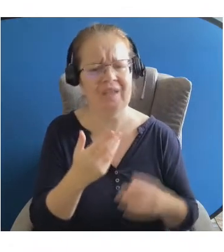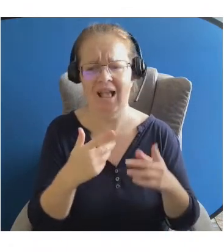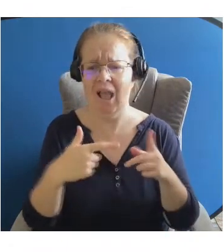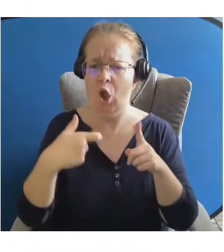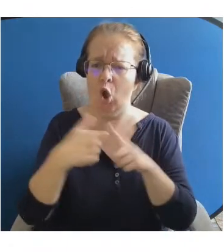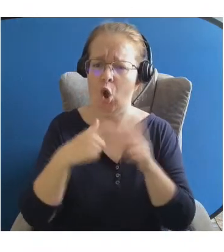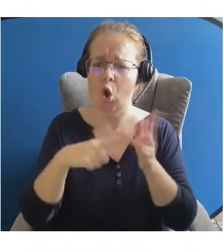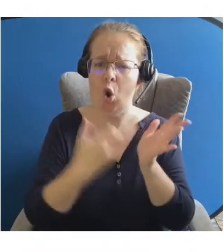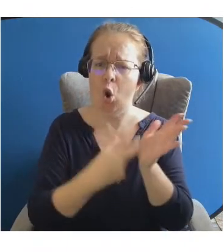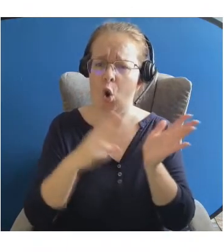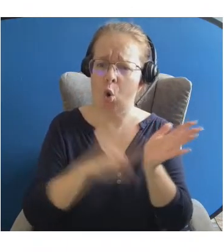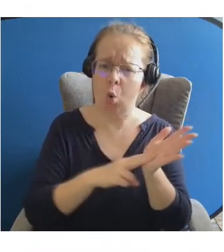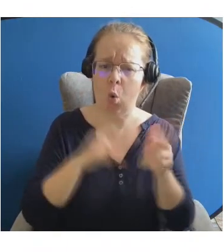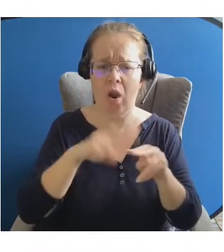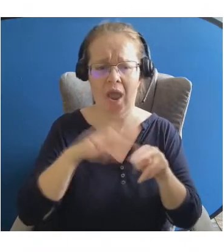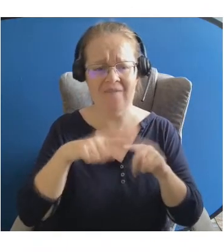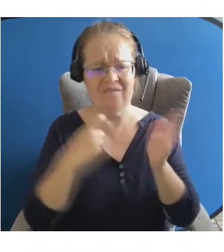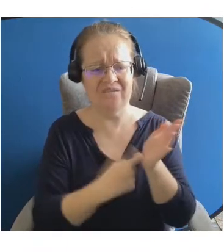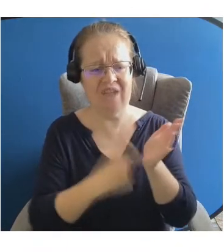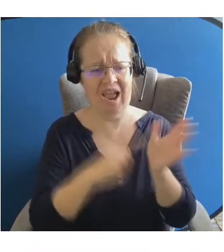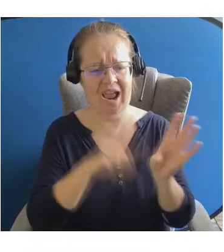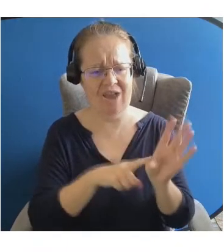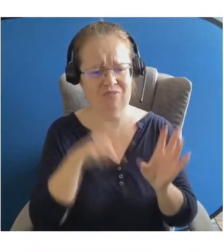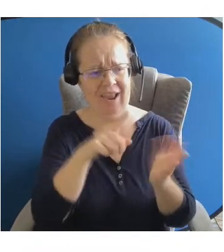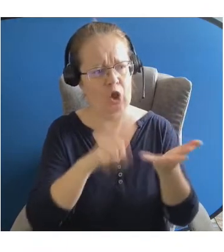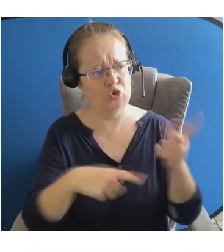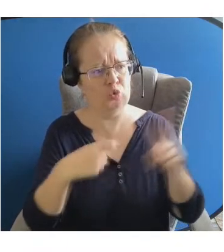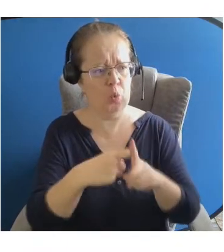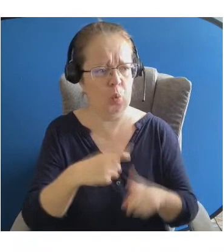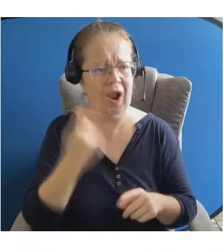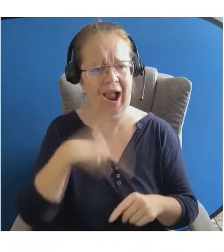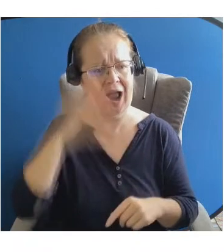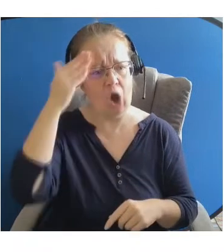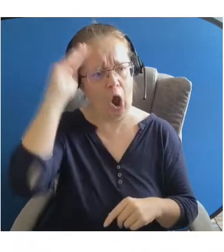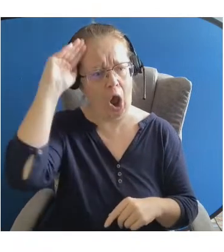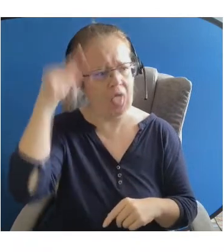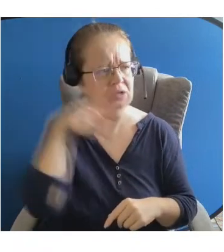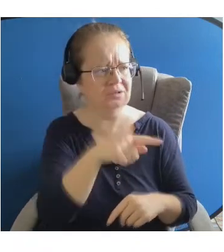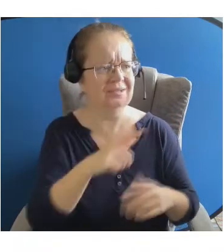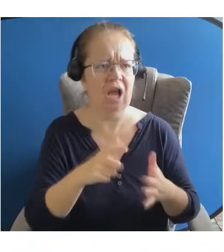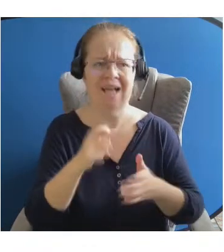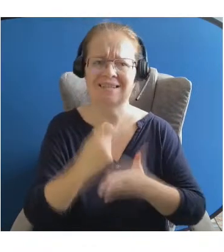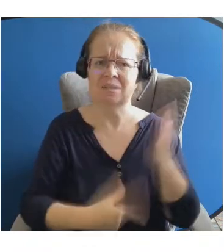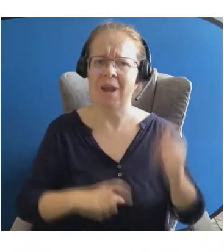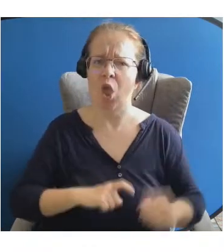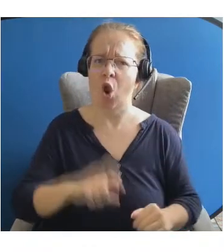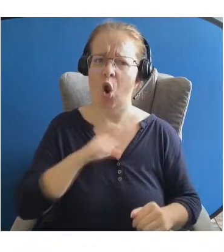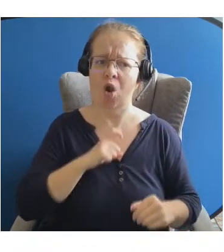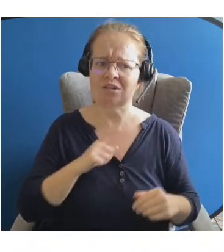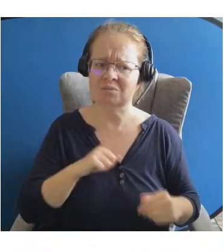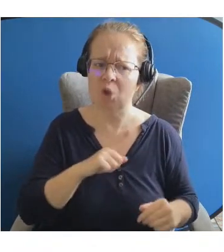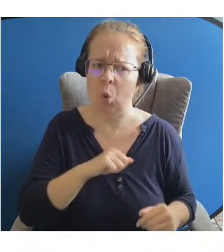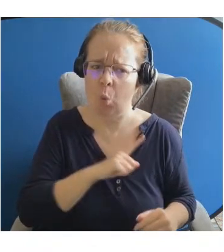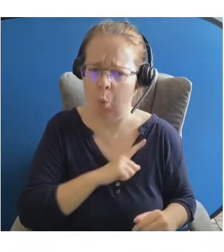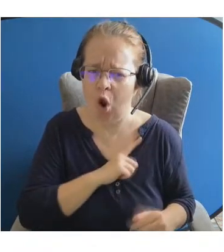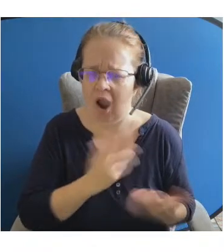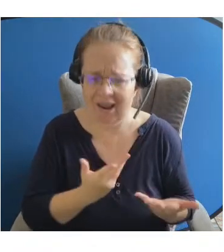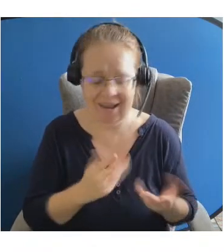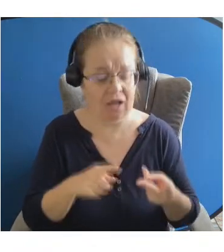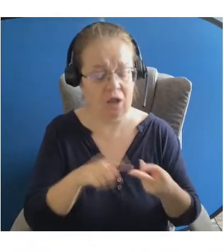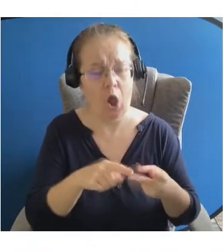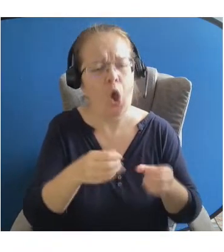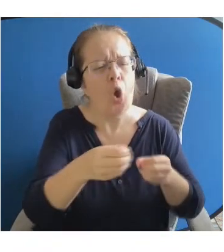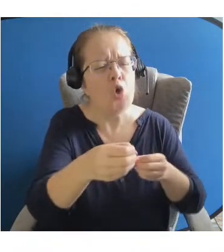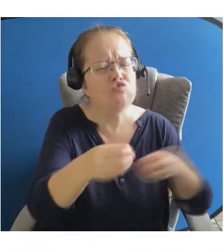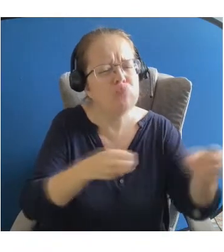Ferry UK and Ireland begin the disability confident journey? From a recruitment position, how